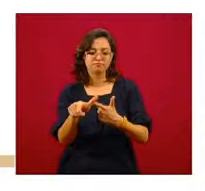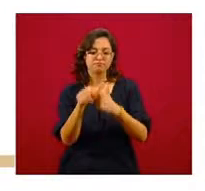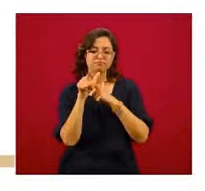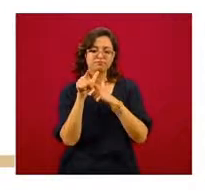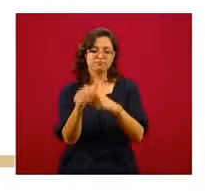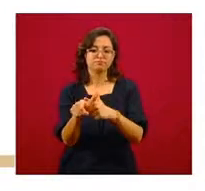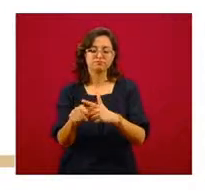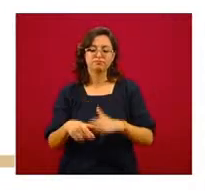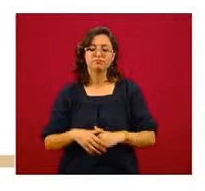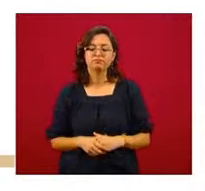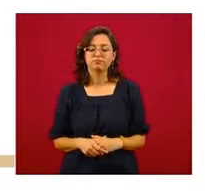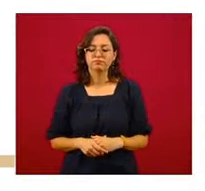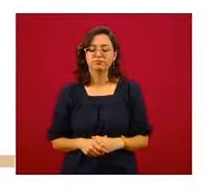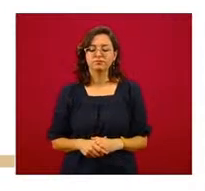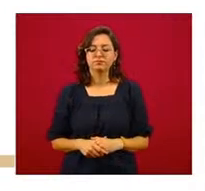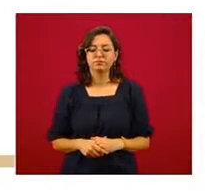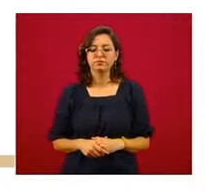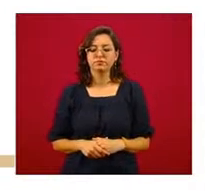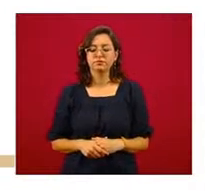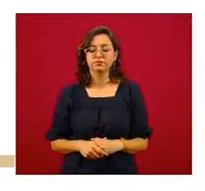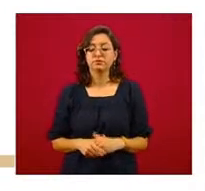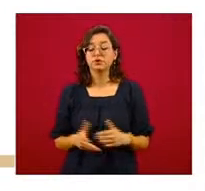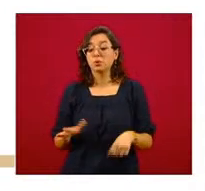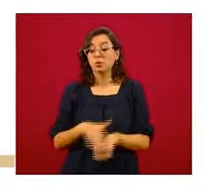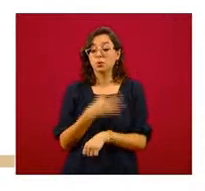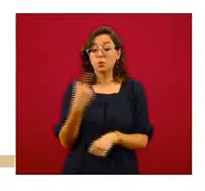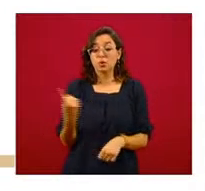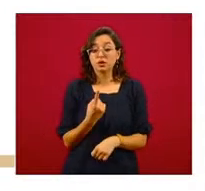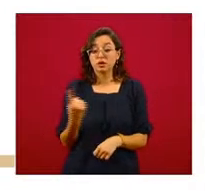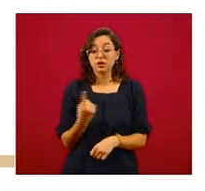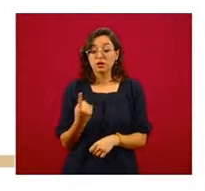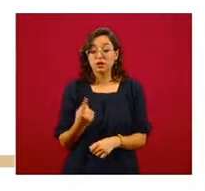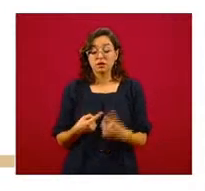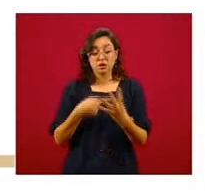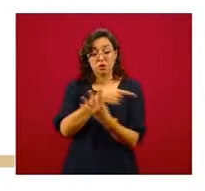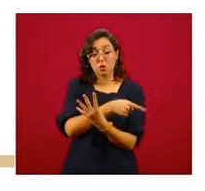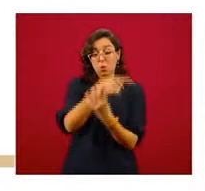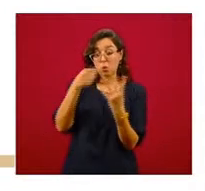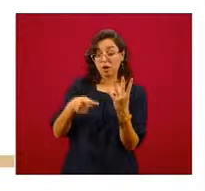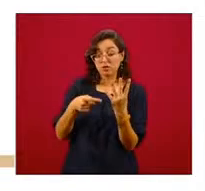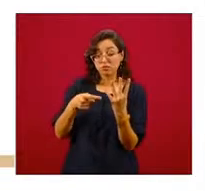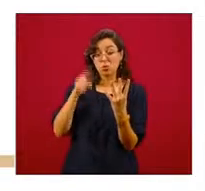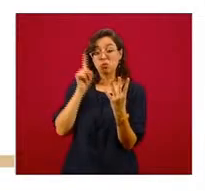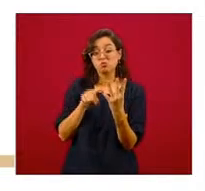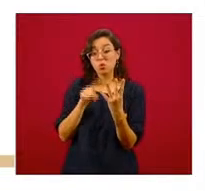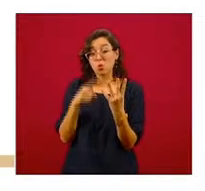Since one of the indicators is red, the whole state remains red.